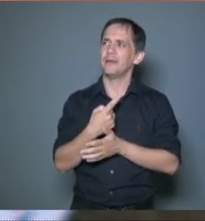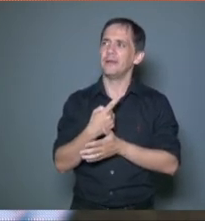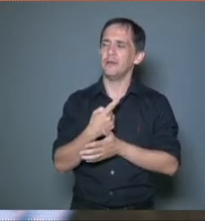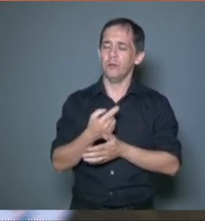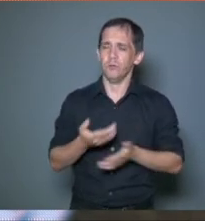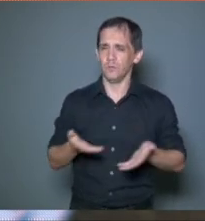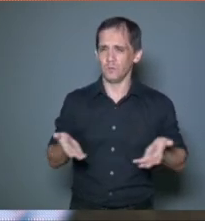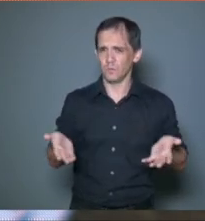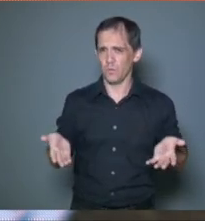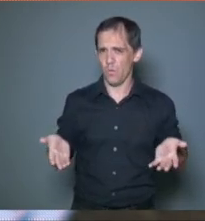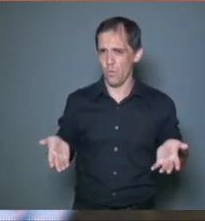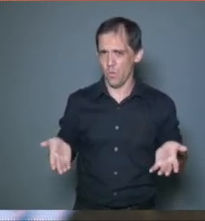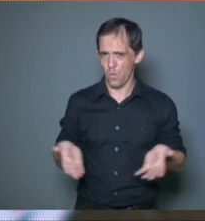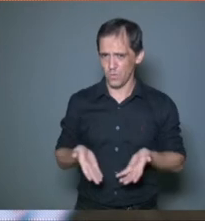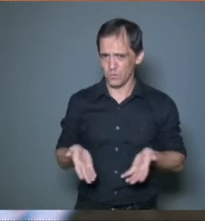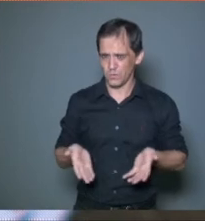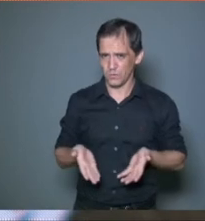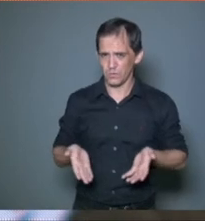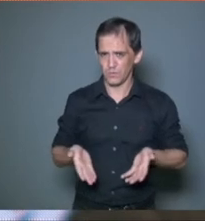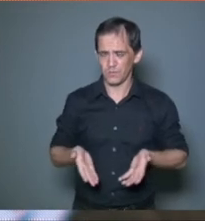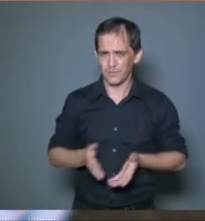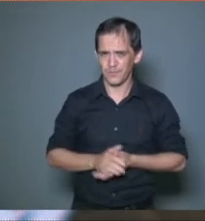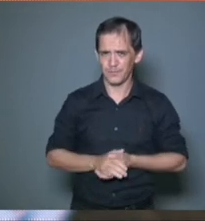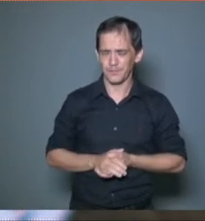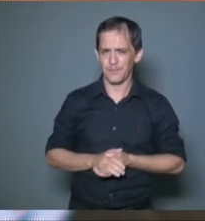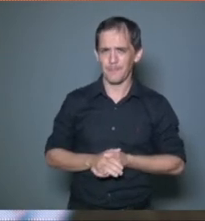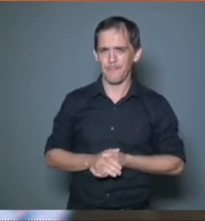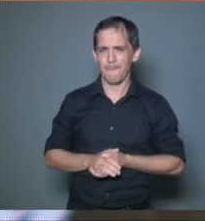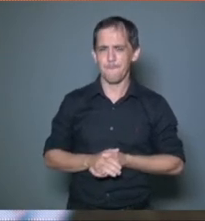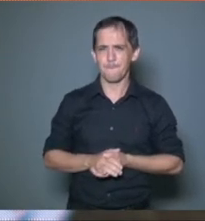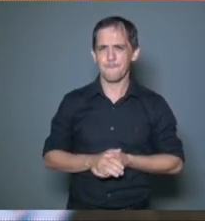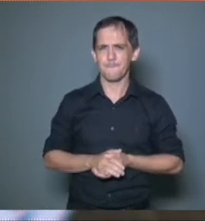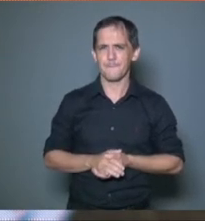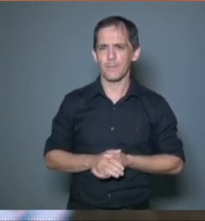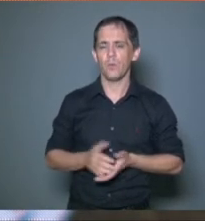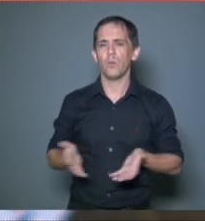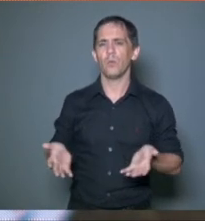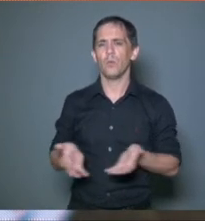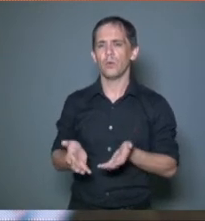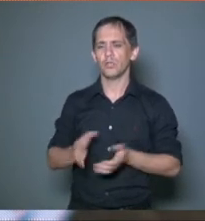prices. So that's positive today.